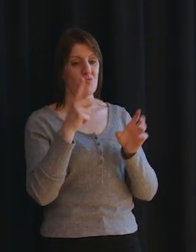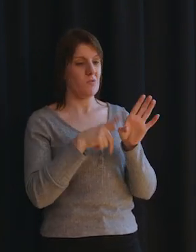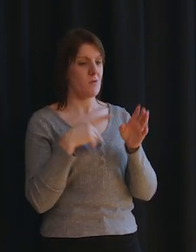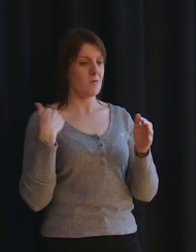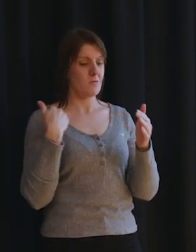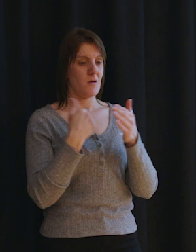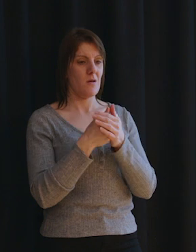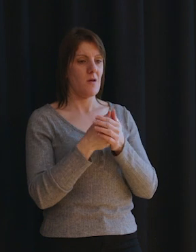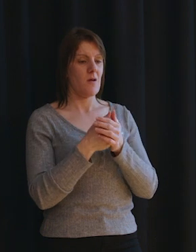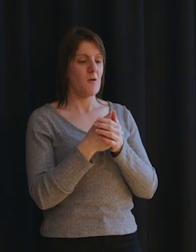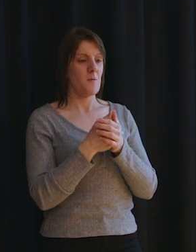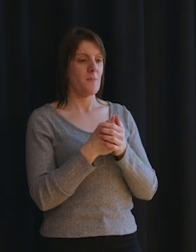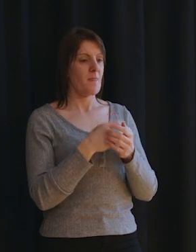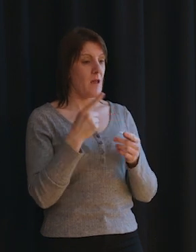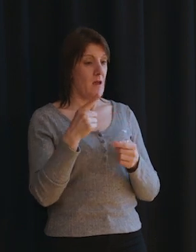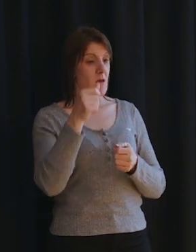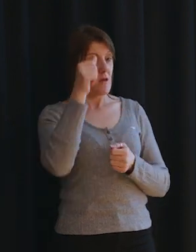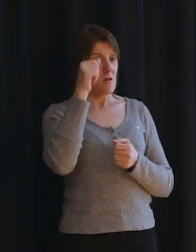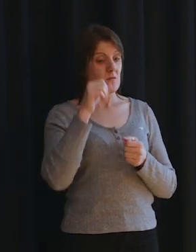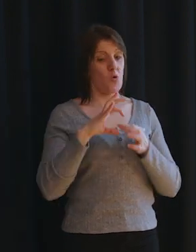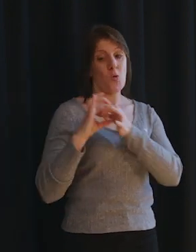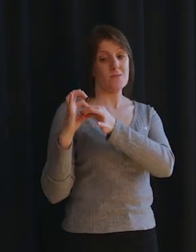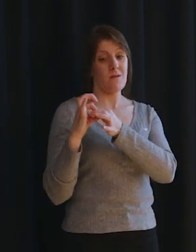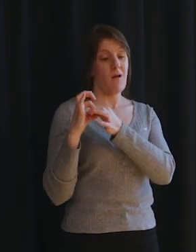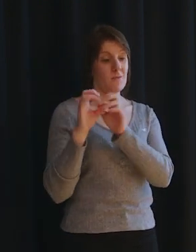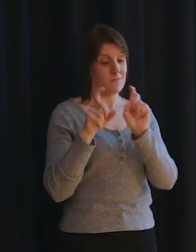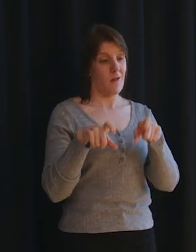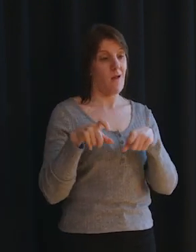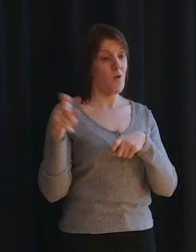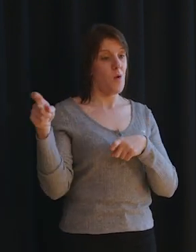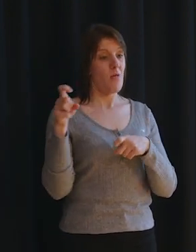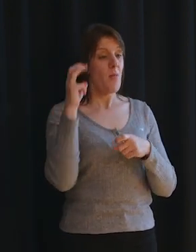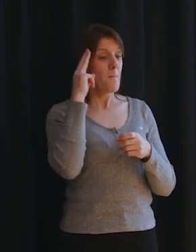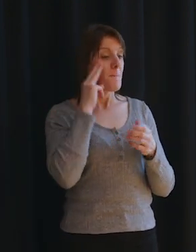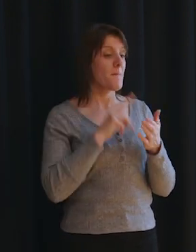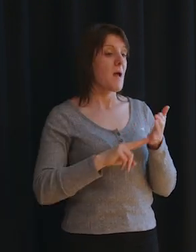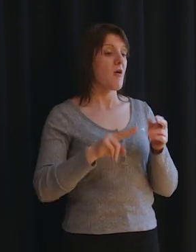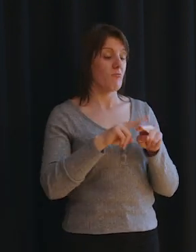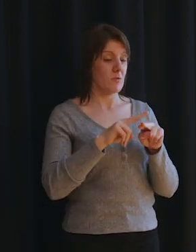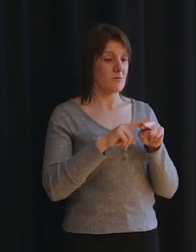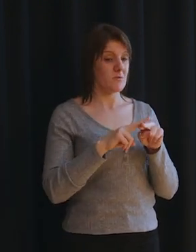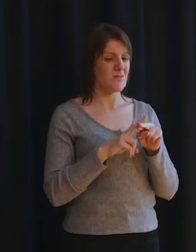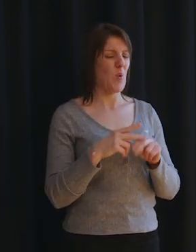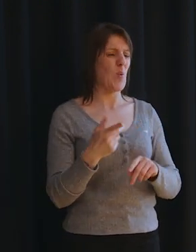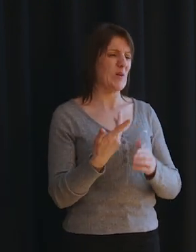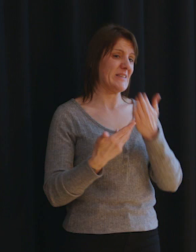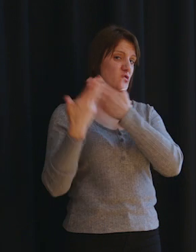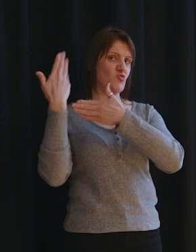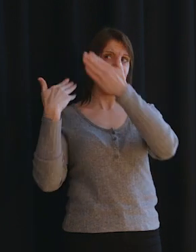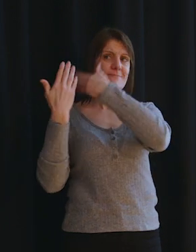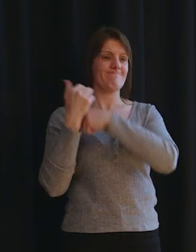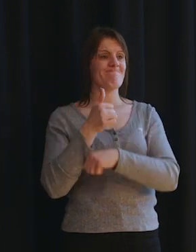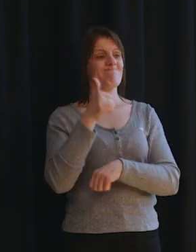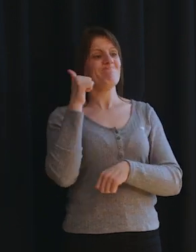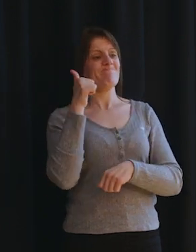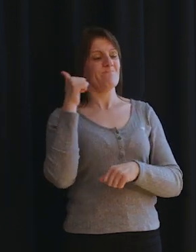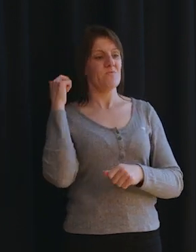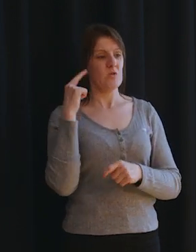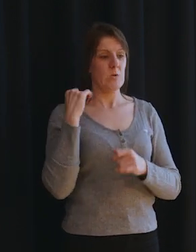of remained in contact with their parents, and there'd kind of been a history of kind of trauma in the family as